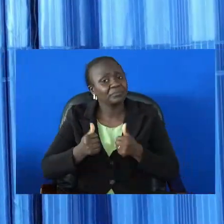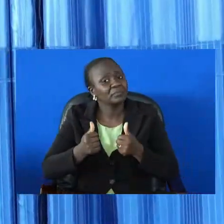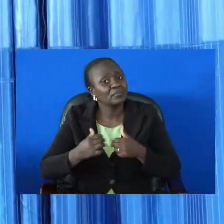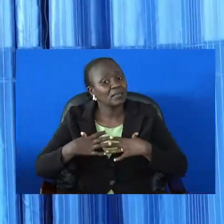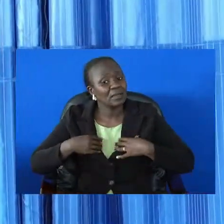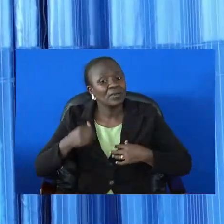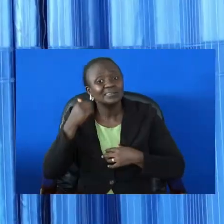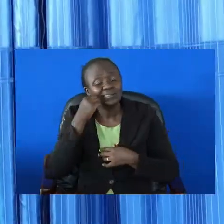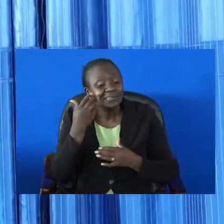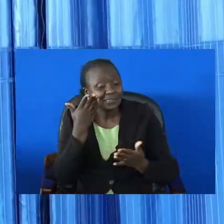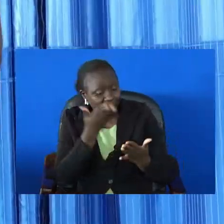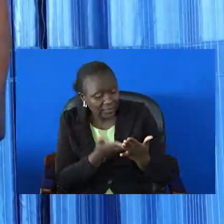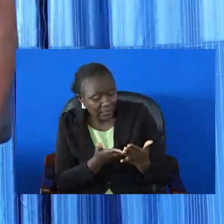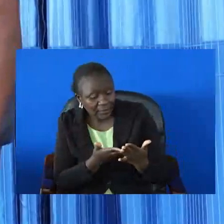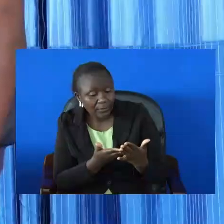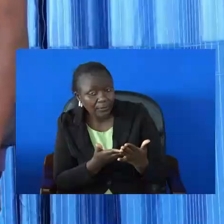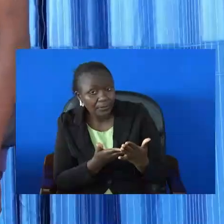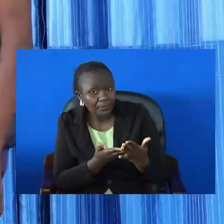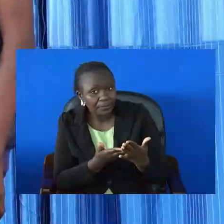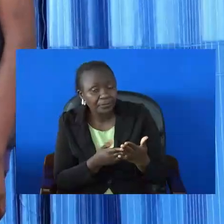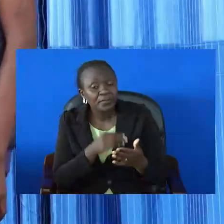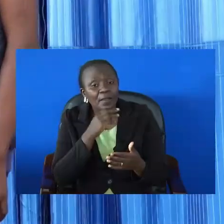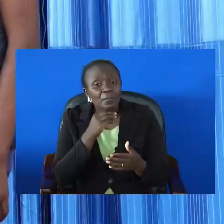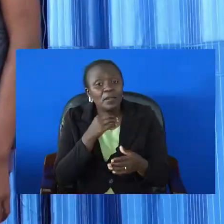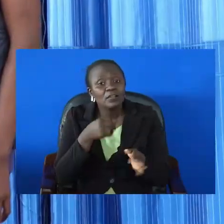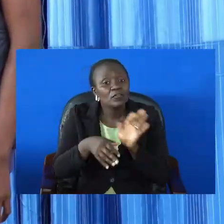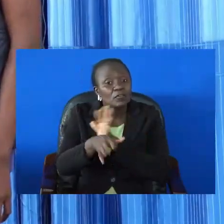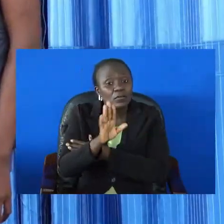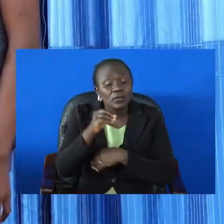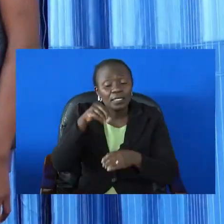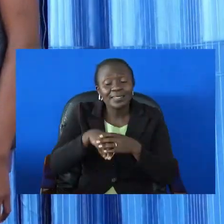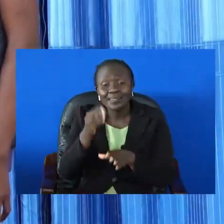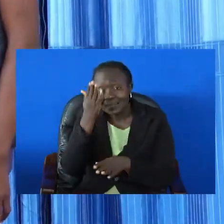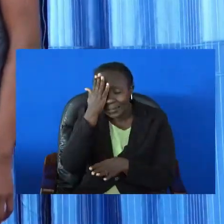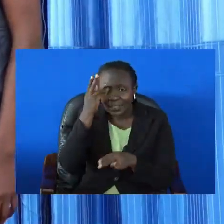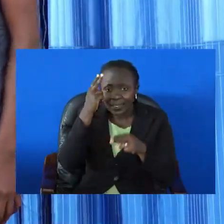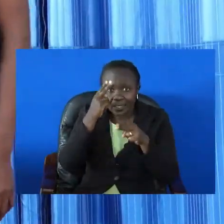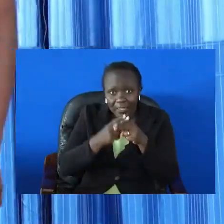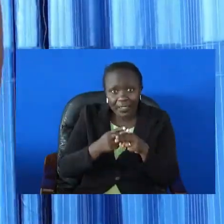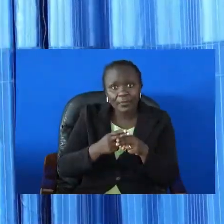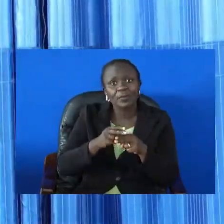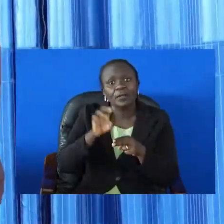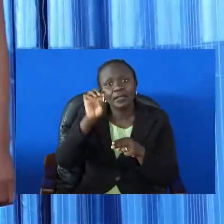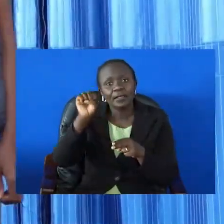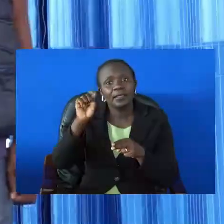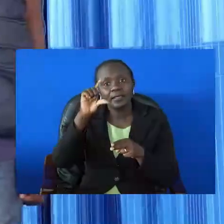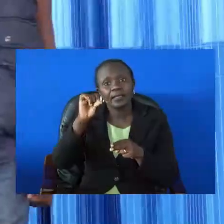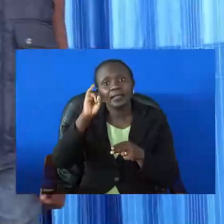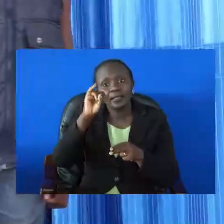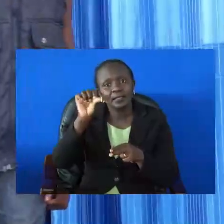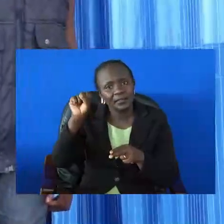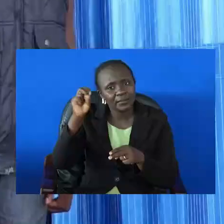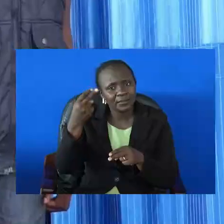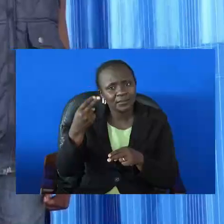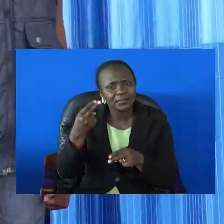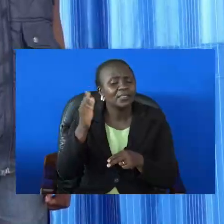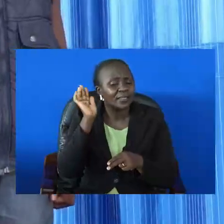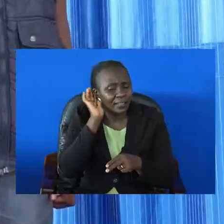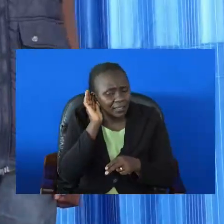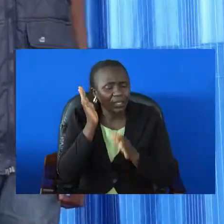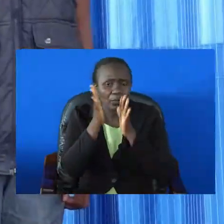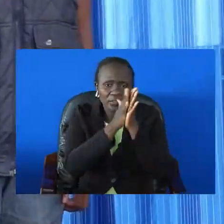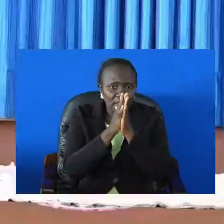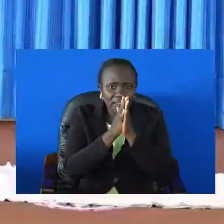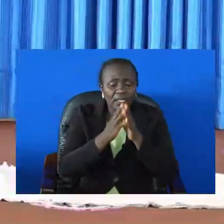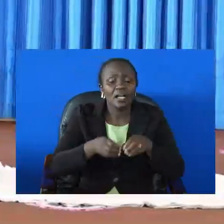leprosy. There was a man of God in Israel. His name was Elisha. He heard about the request and approached, telling the